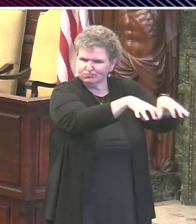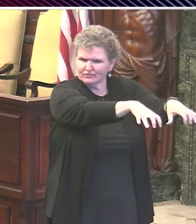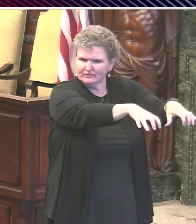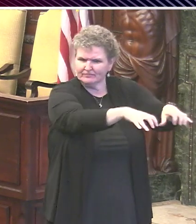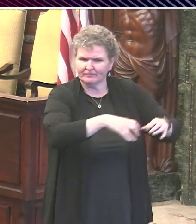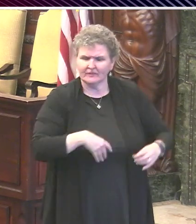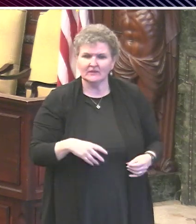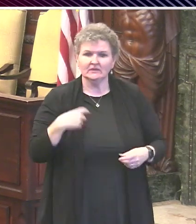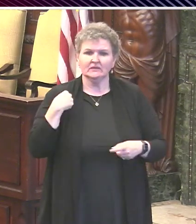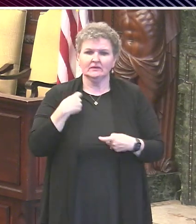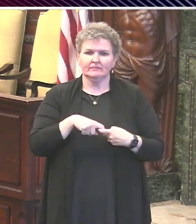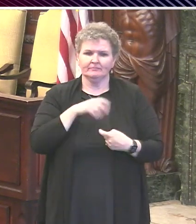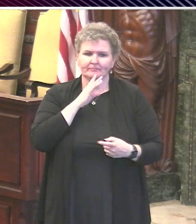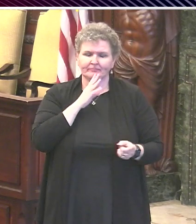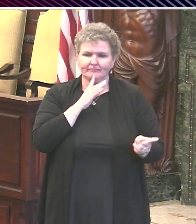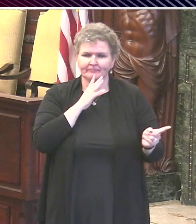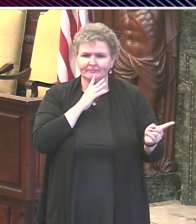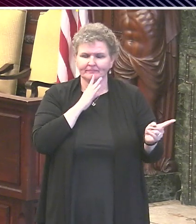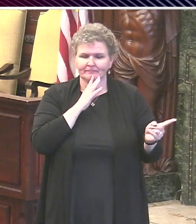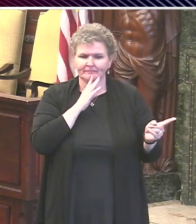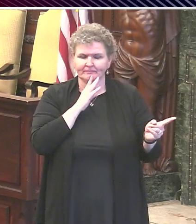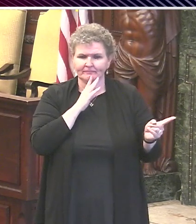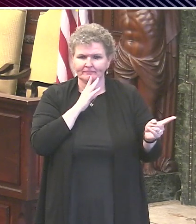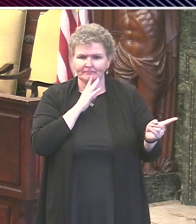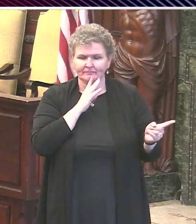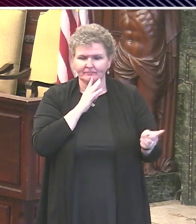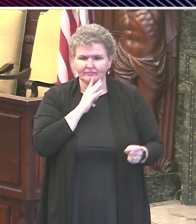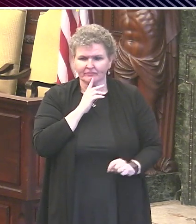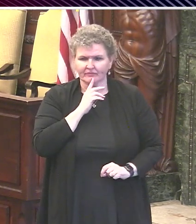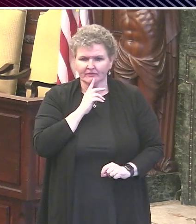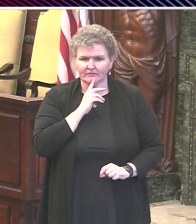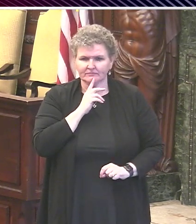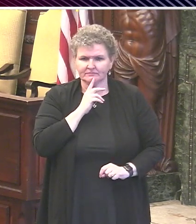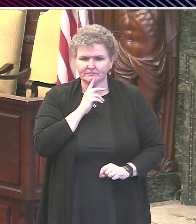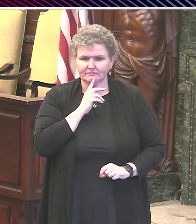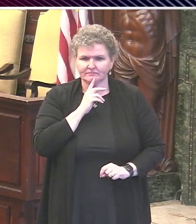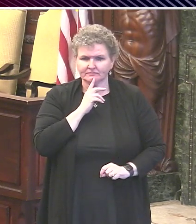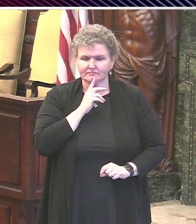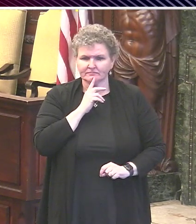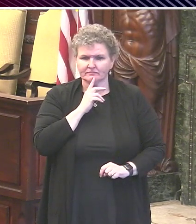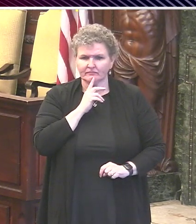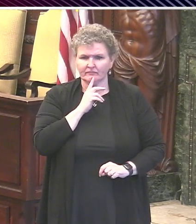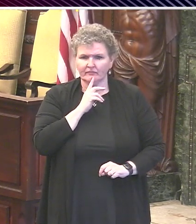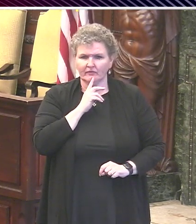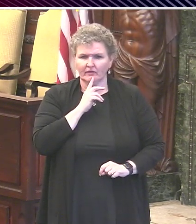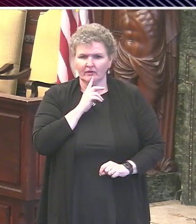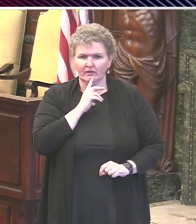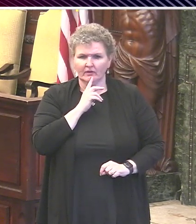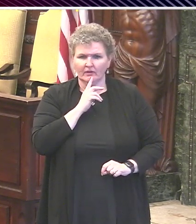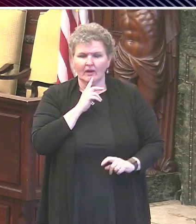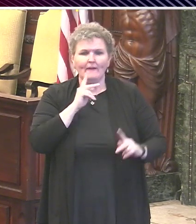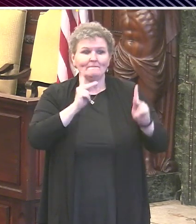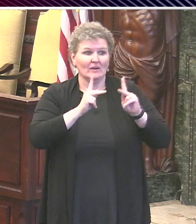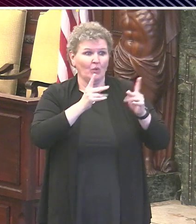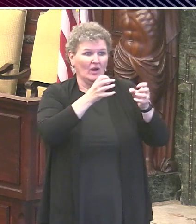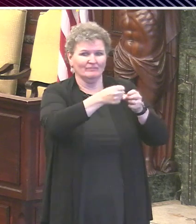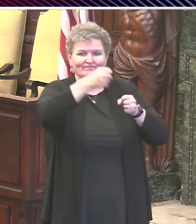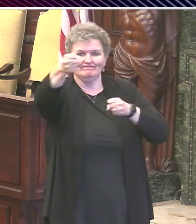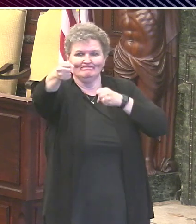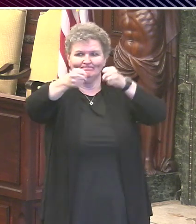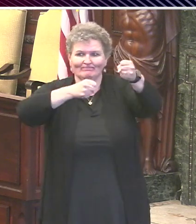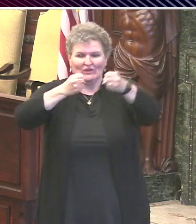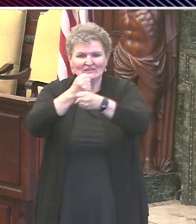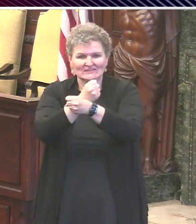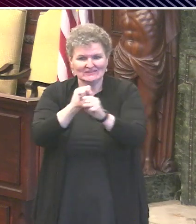Well, we've had success in moving encampments in the past in Kensington and other places. Again, we understand